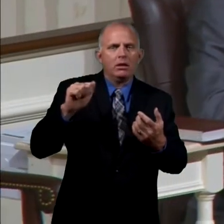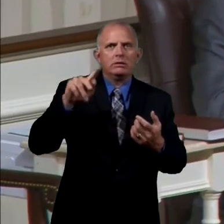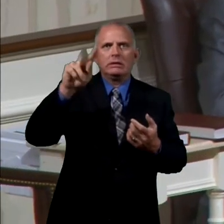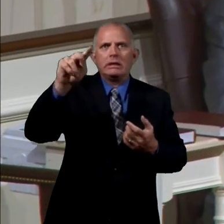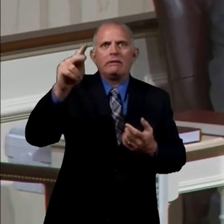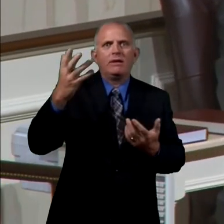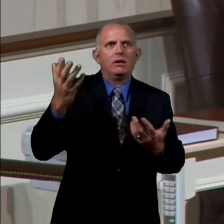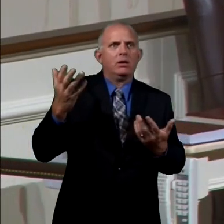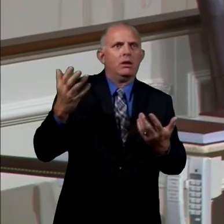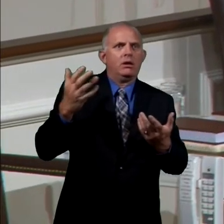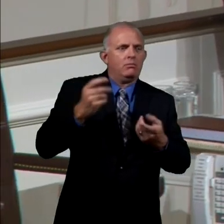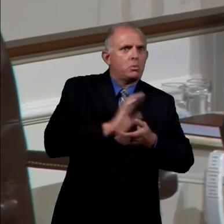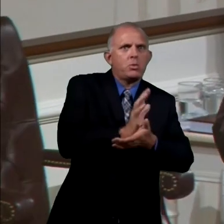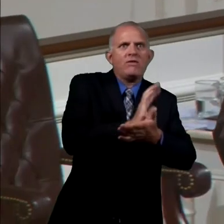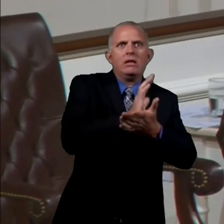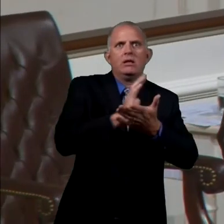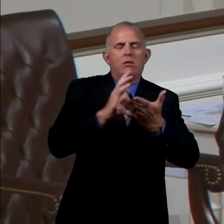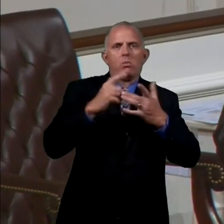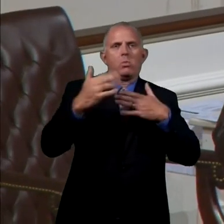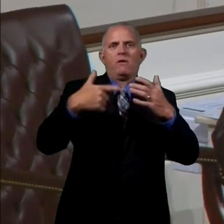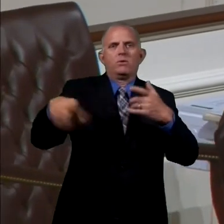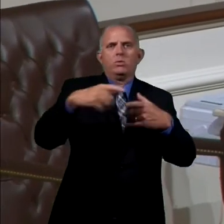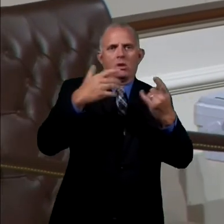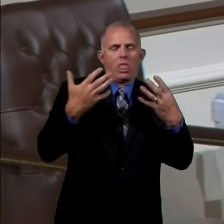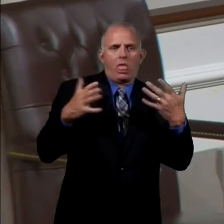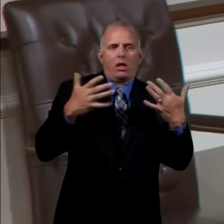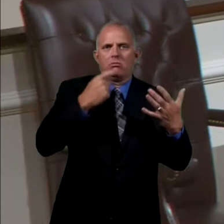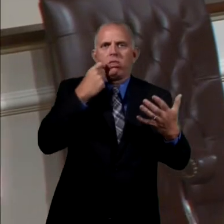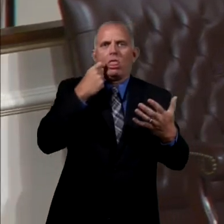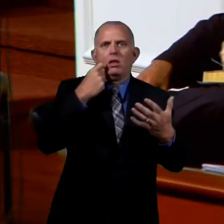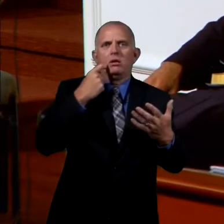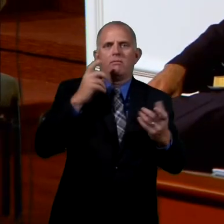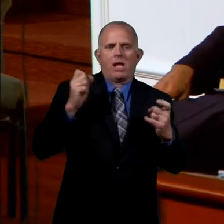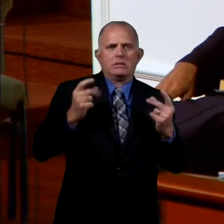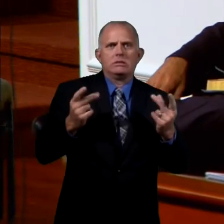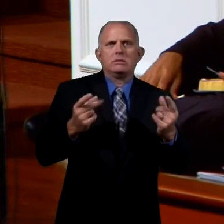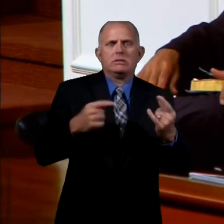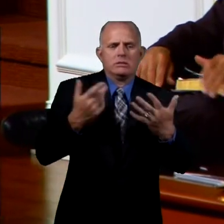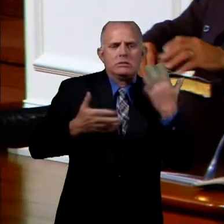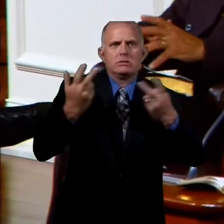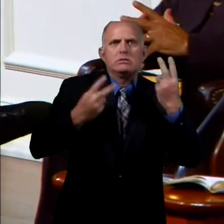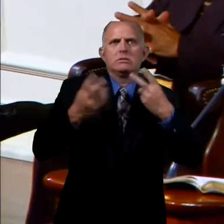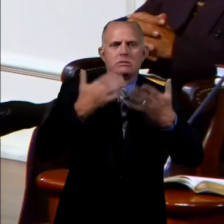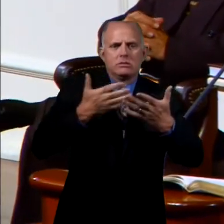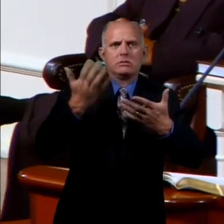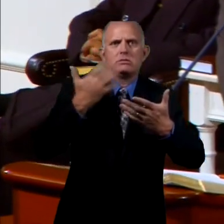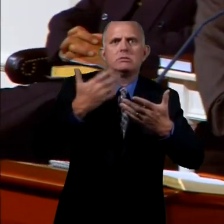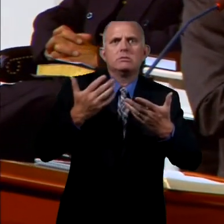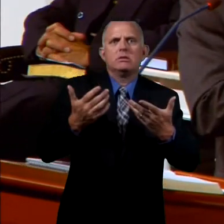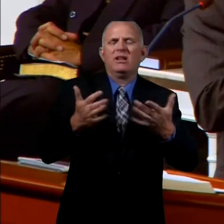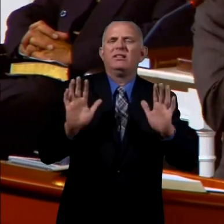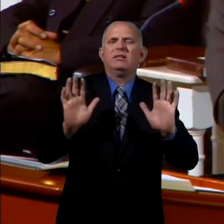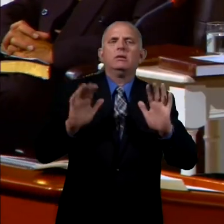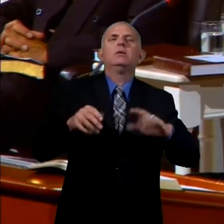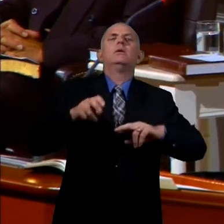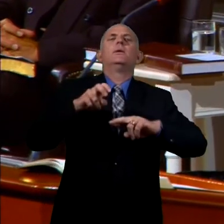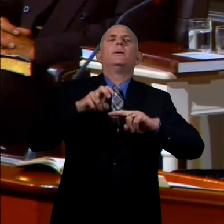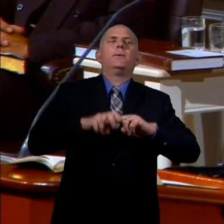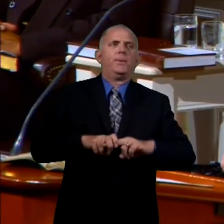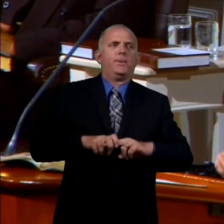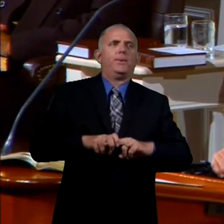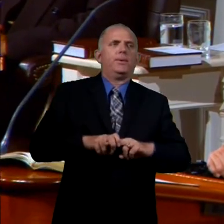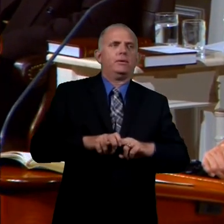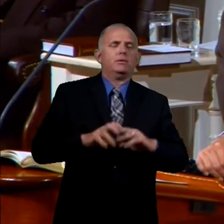movie, whatever it is, that becomes your crutch because you have to have something in front of your eyes. You can't just sit there and be